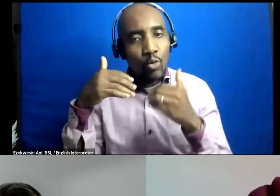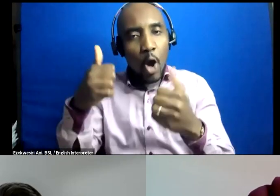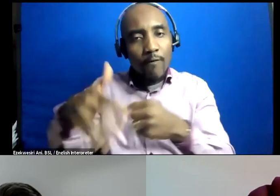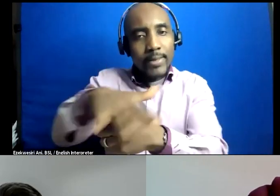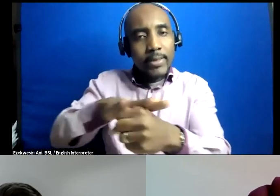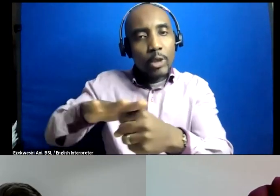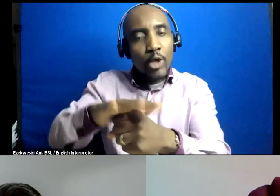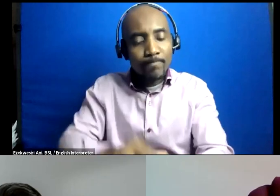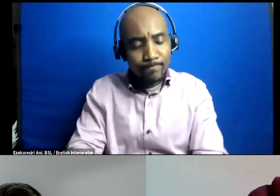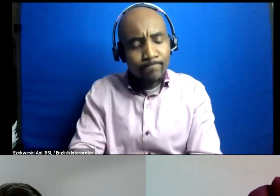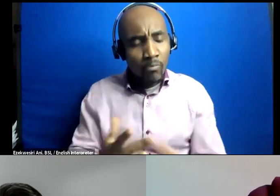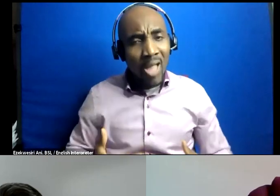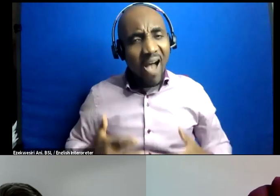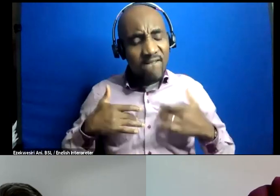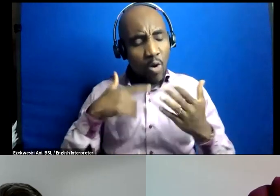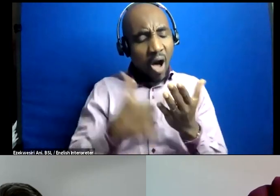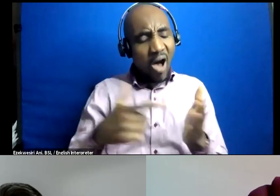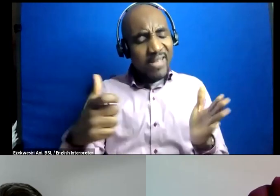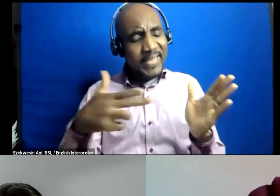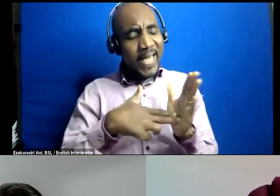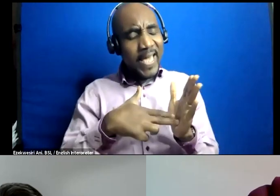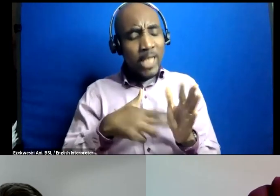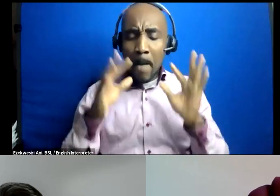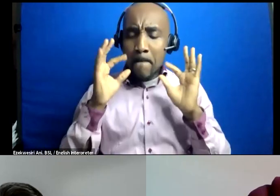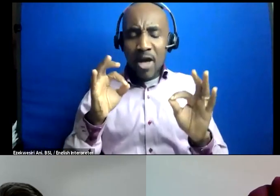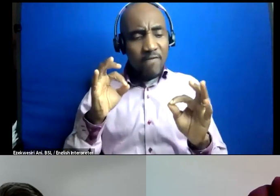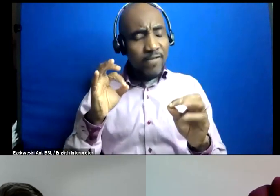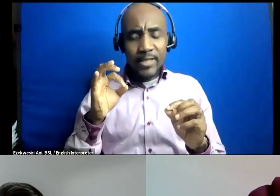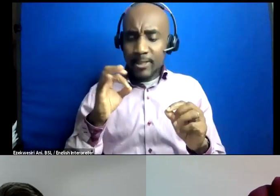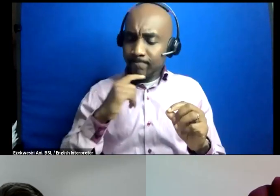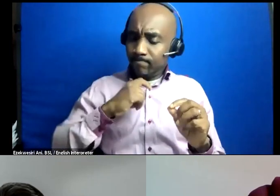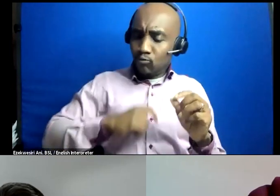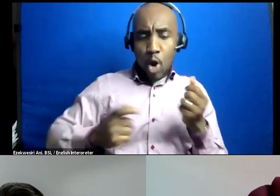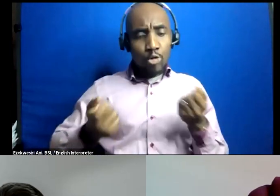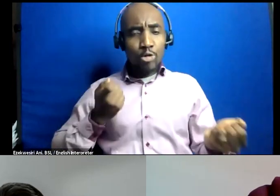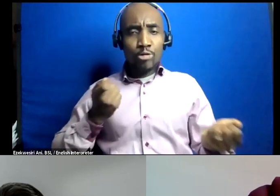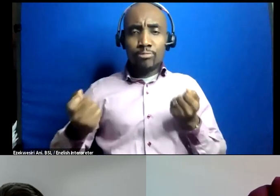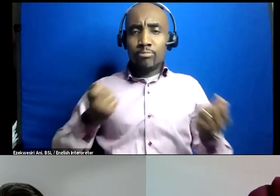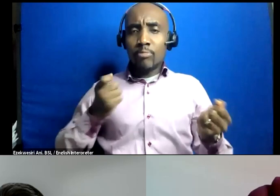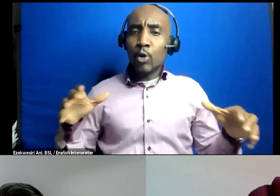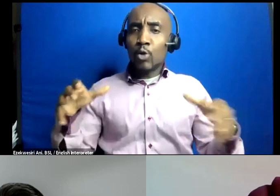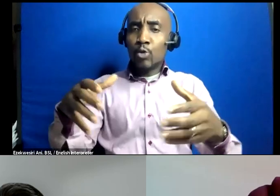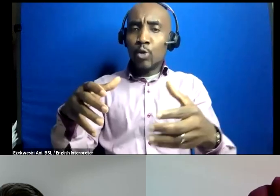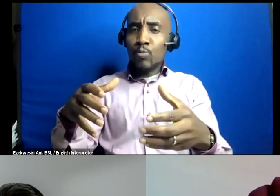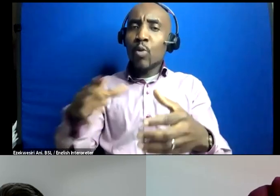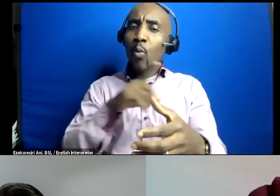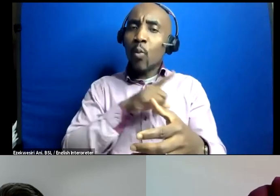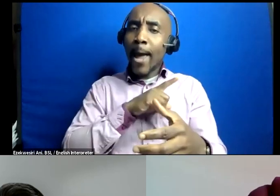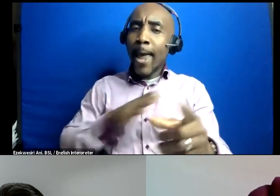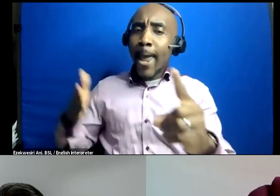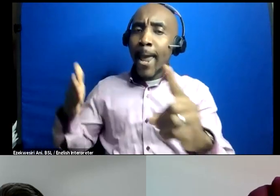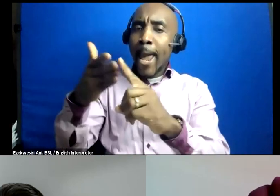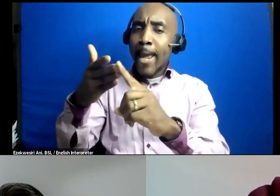I feel the RCN is ideally placed to host this group because of its mission and drive